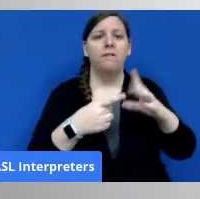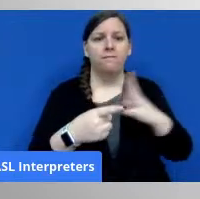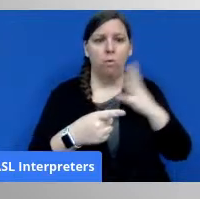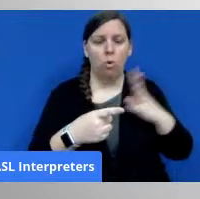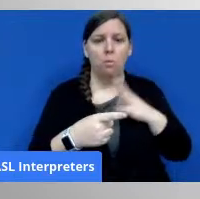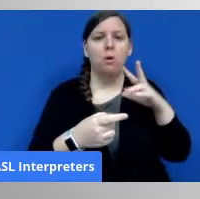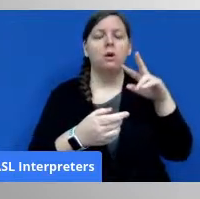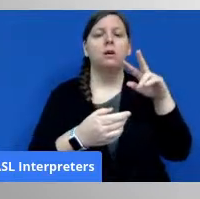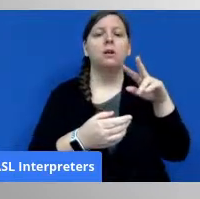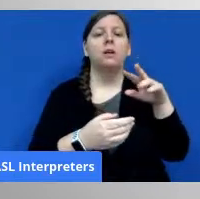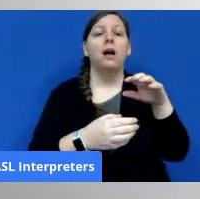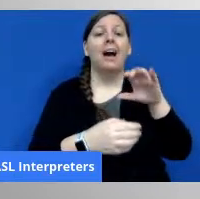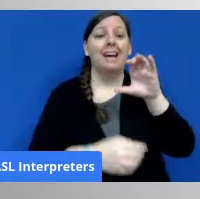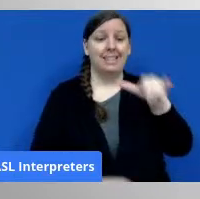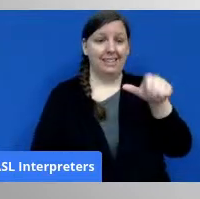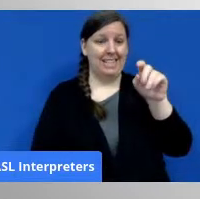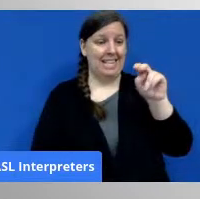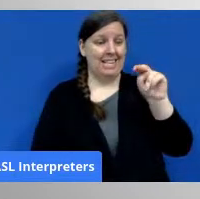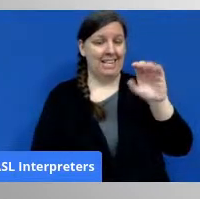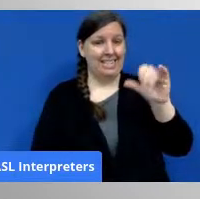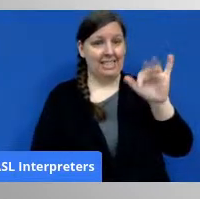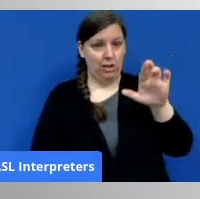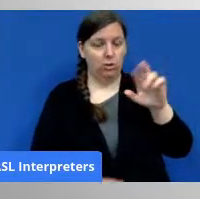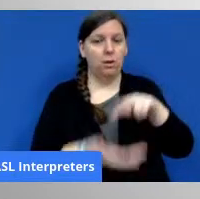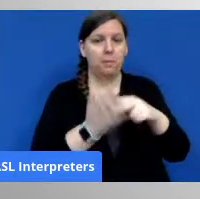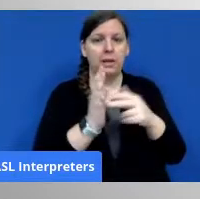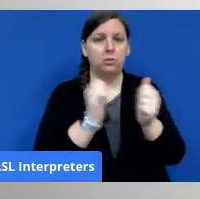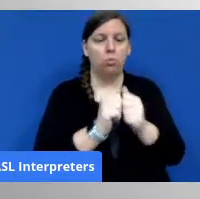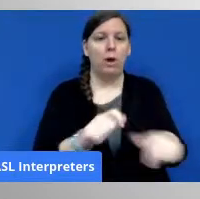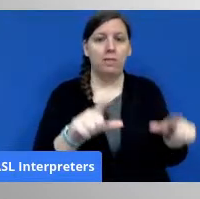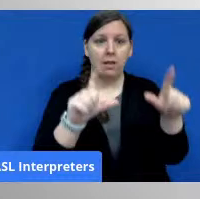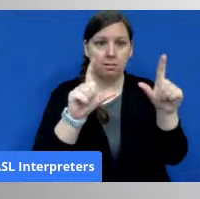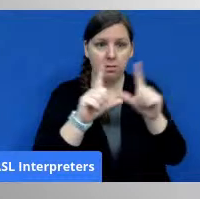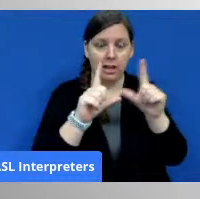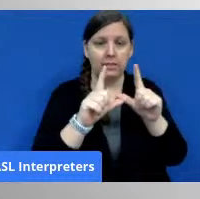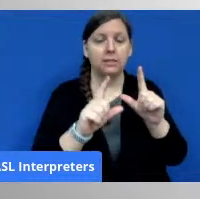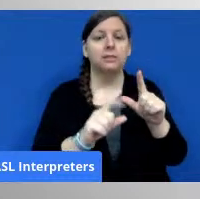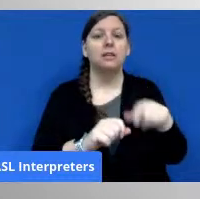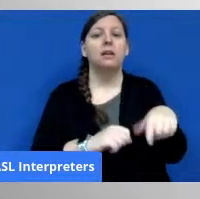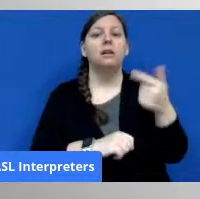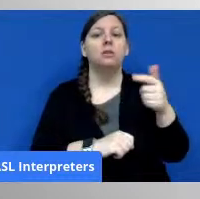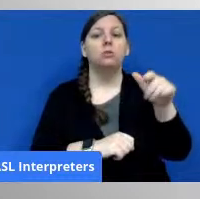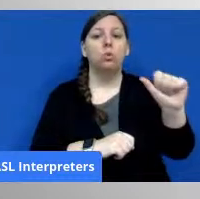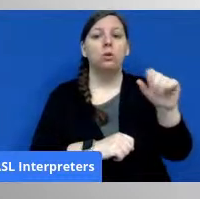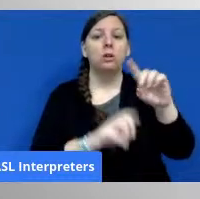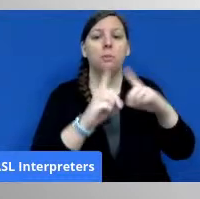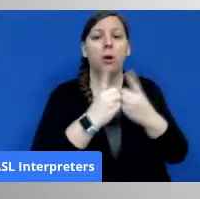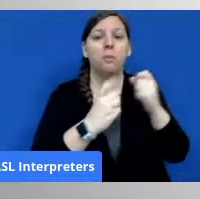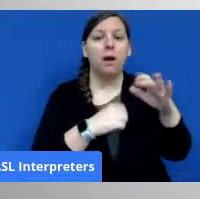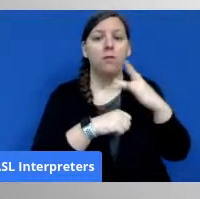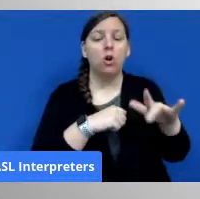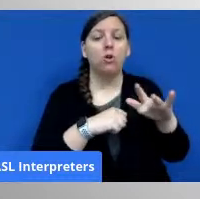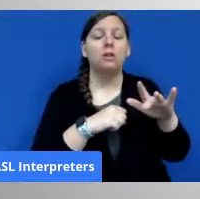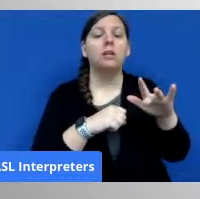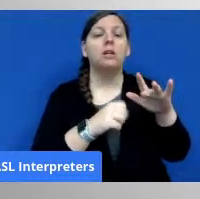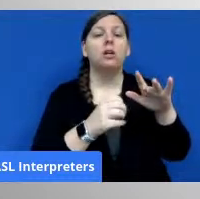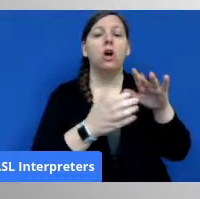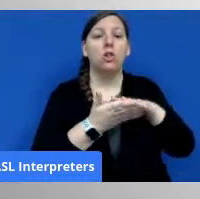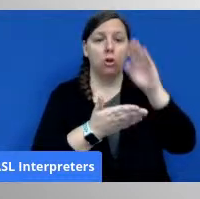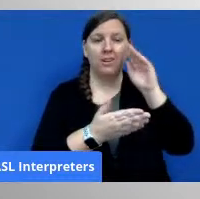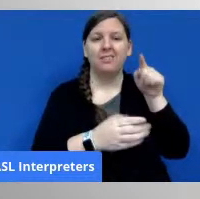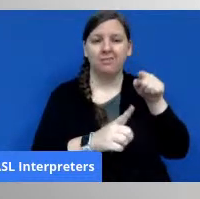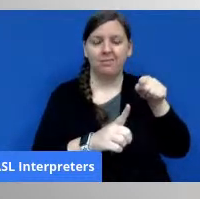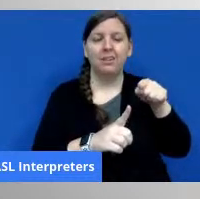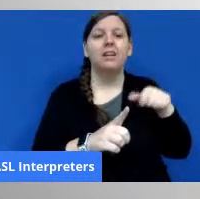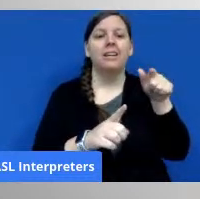center. The Georgia Department of Early Care and Learning, right from the start, is our state agency that handles that licensing. A childcare learning home is